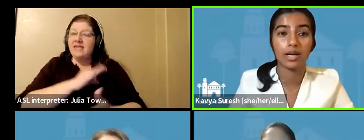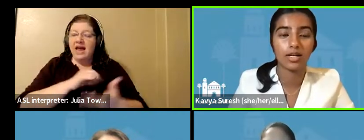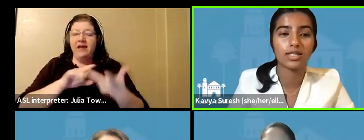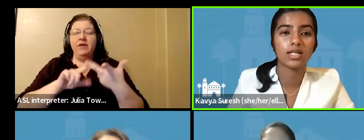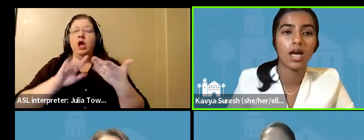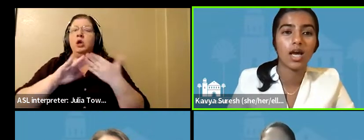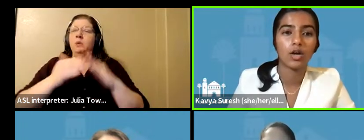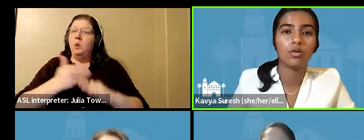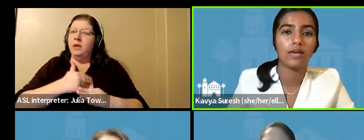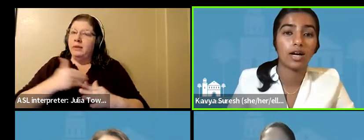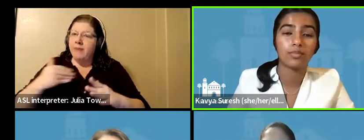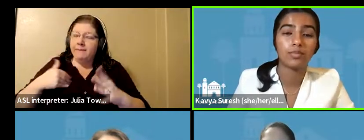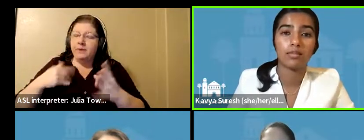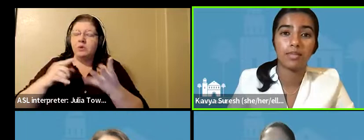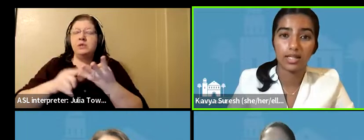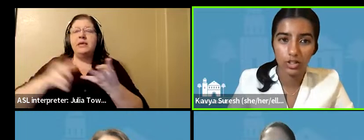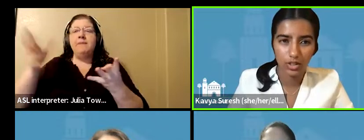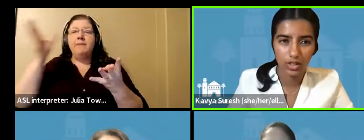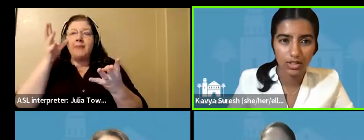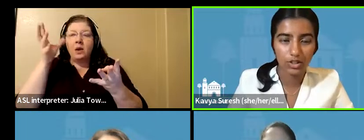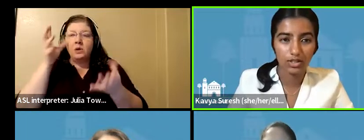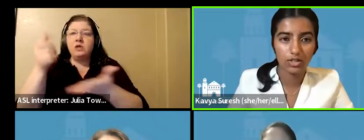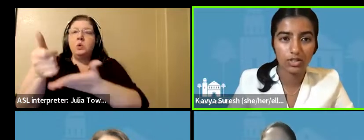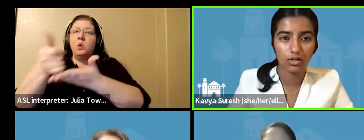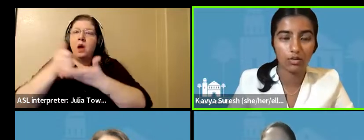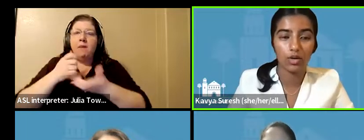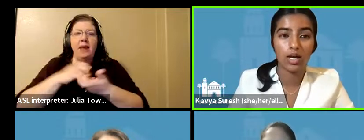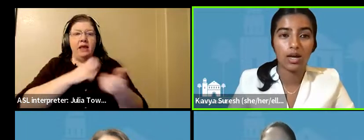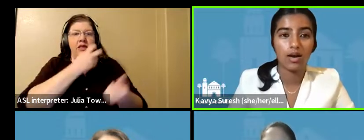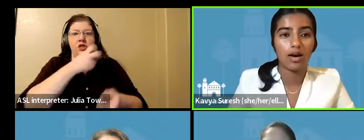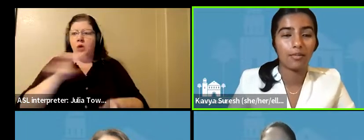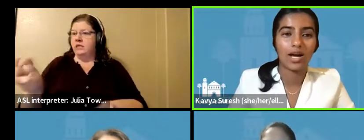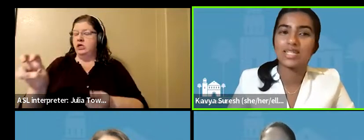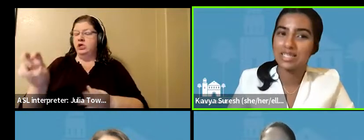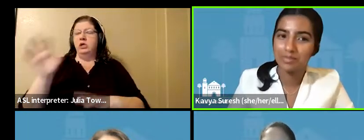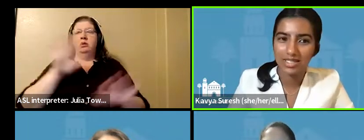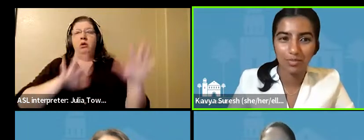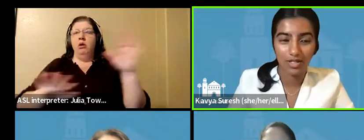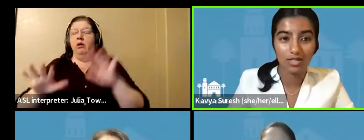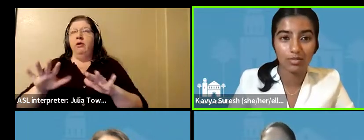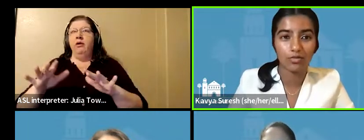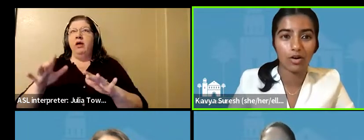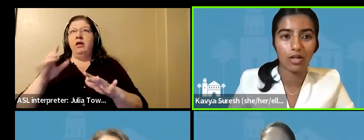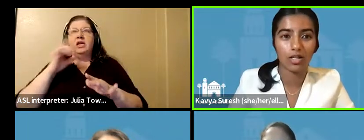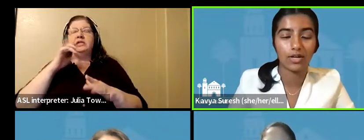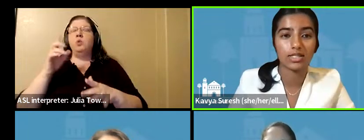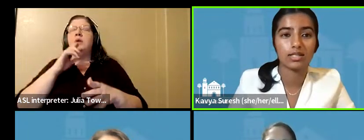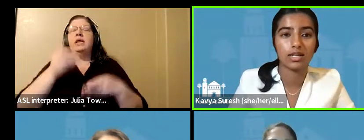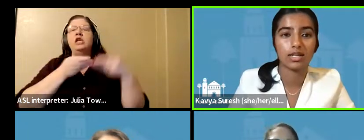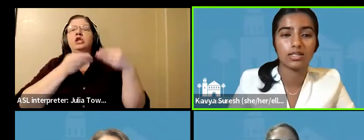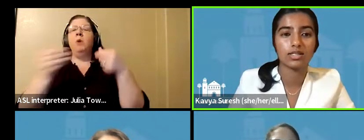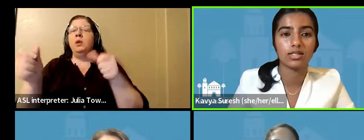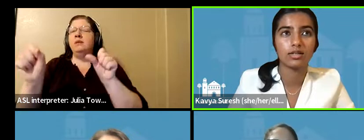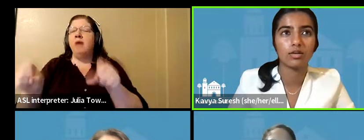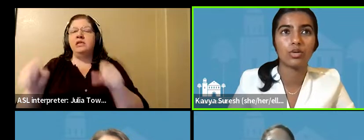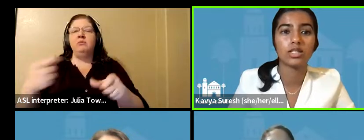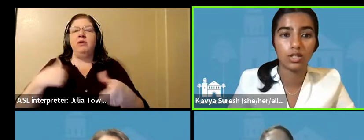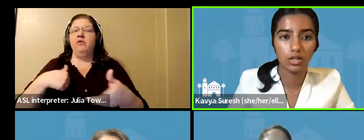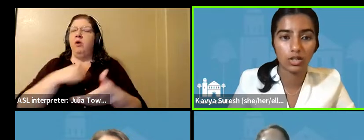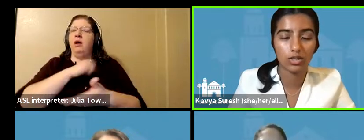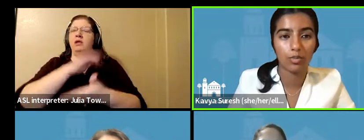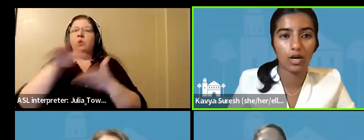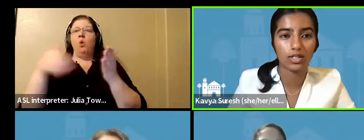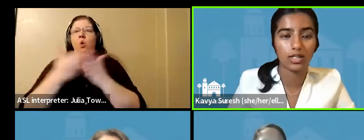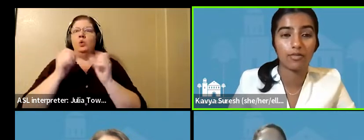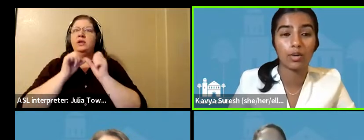members, parents who have helped make this transition so or as seamless as possible for all of us, and who